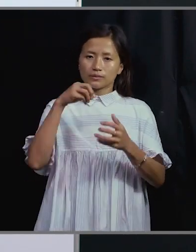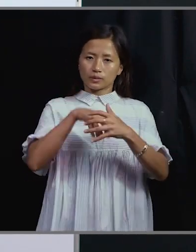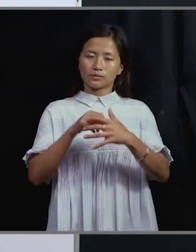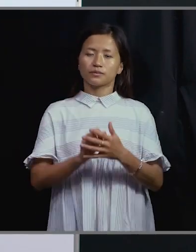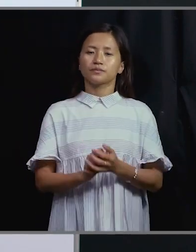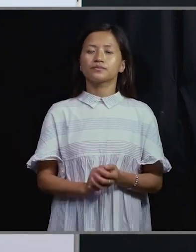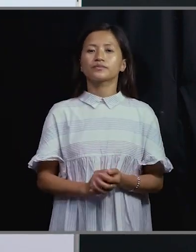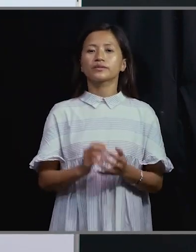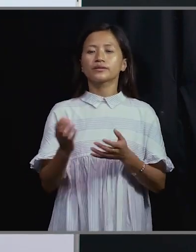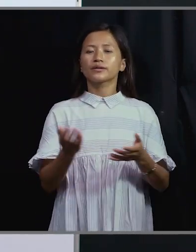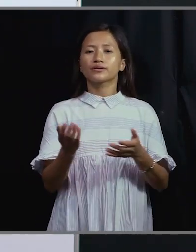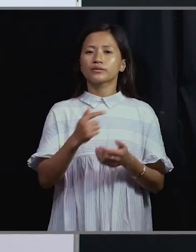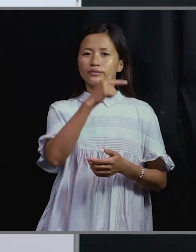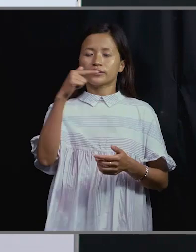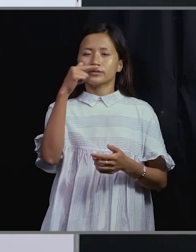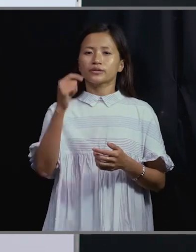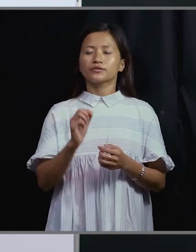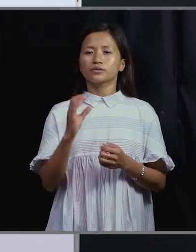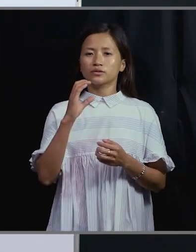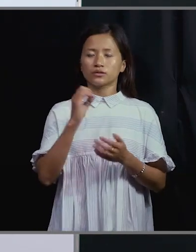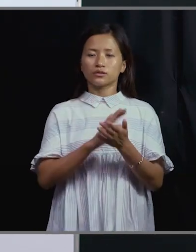and this will carry negative charge.